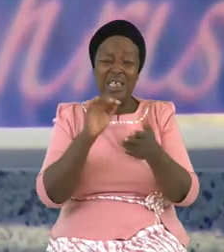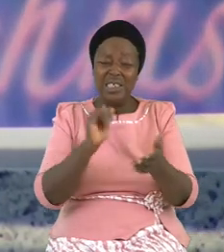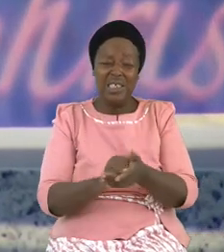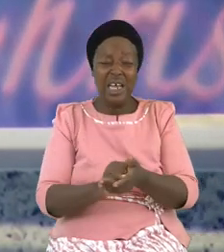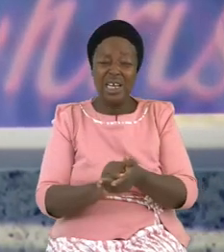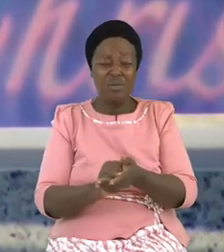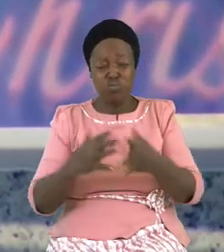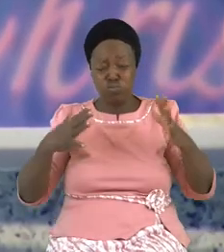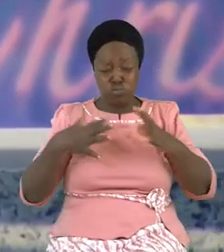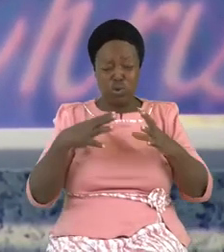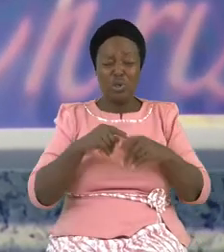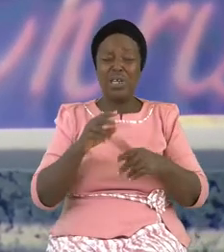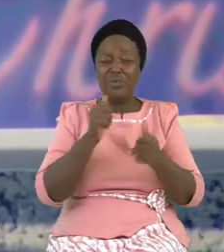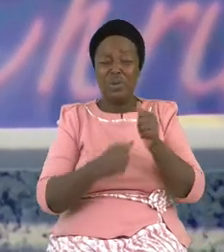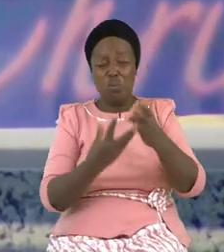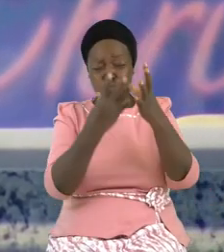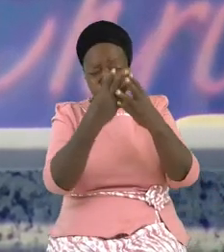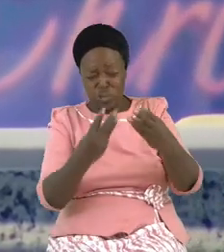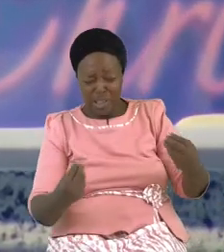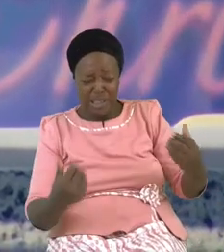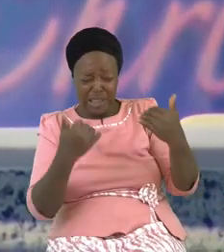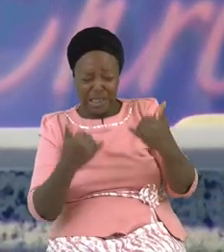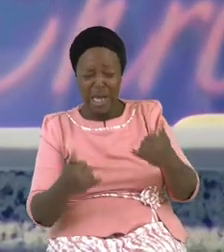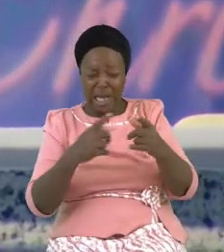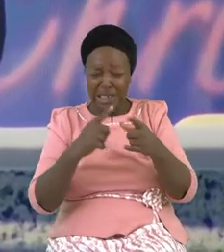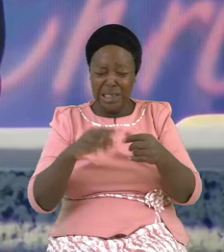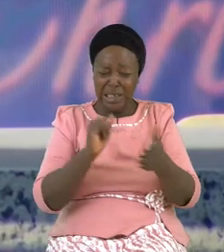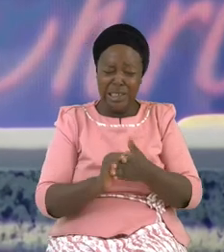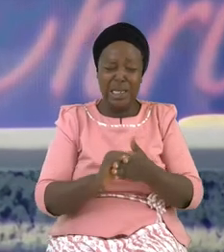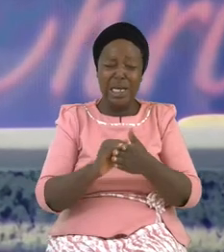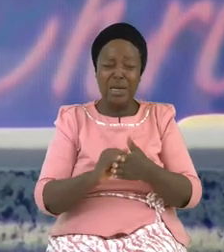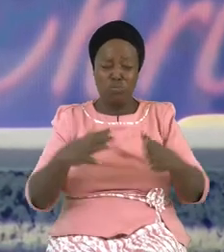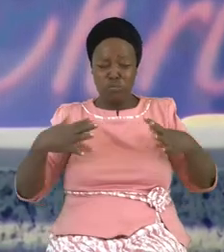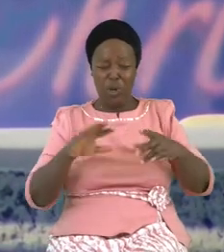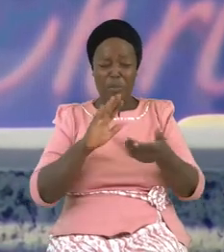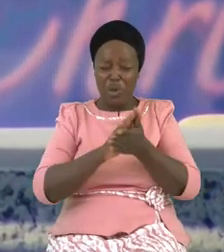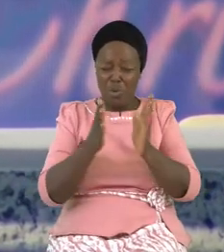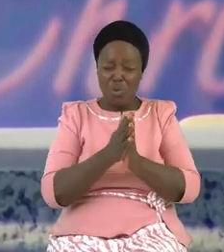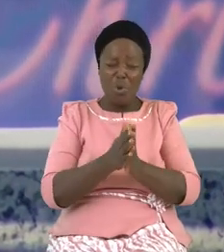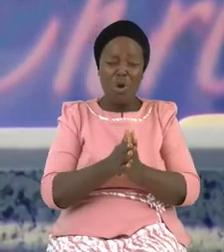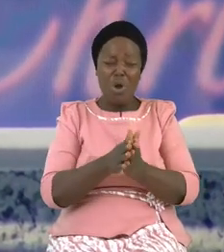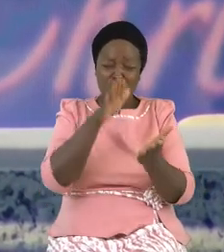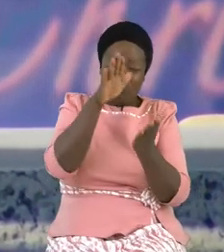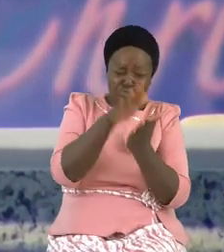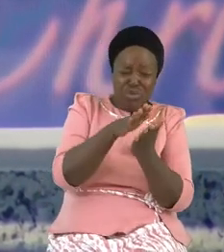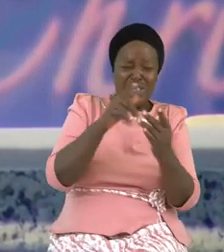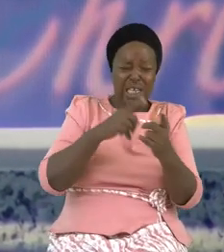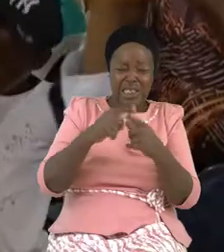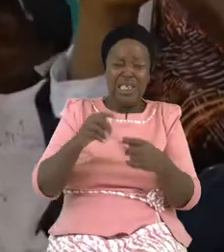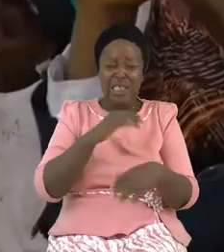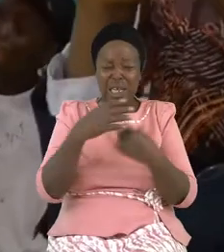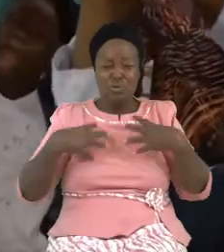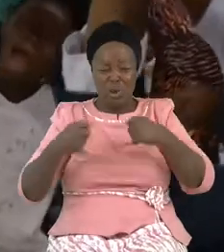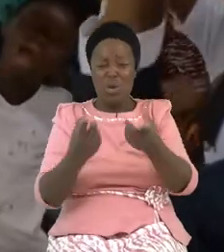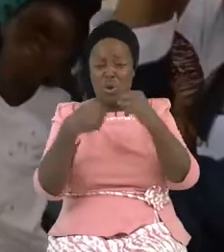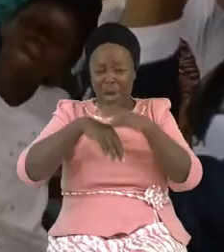air will get out and the balloon will come, flattening together, swelling, come out in